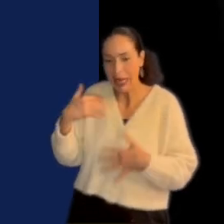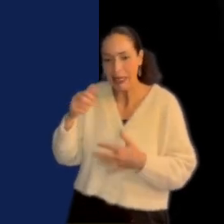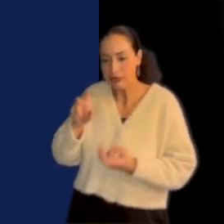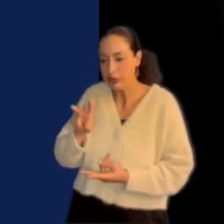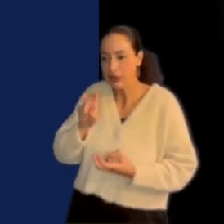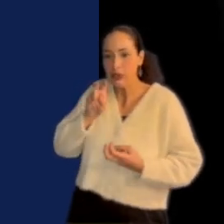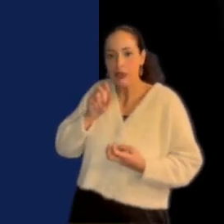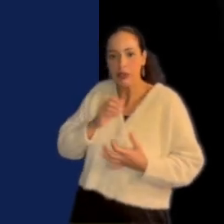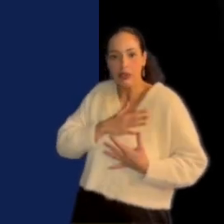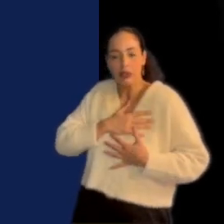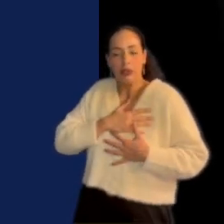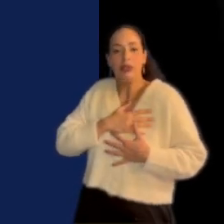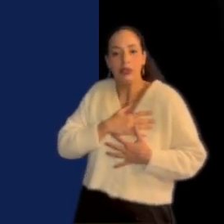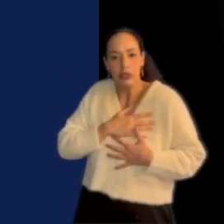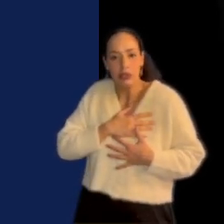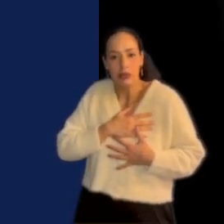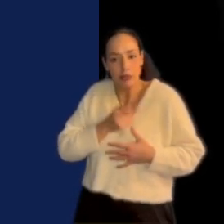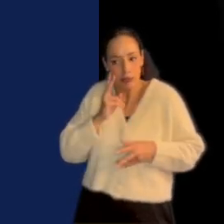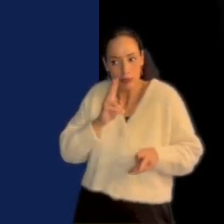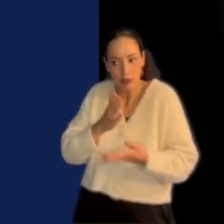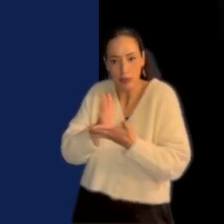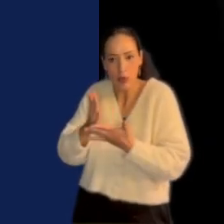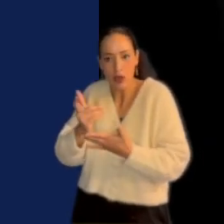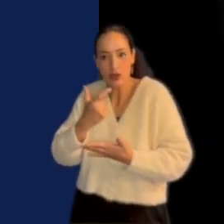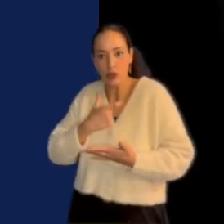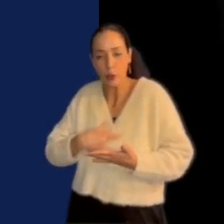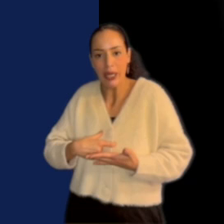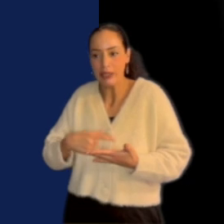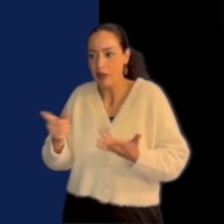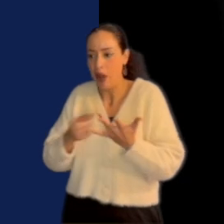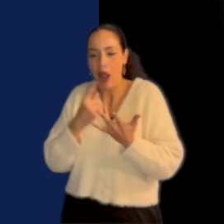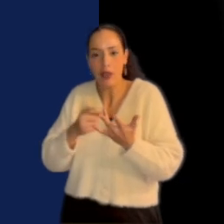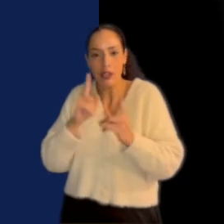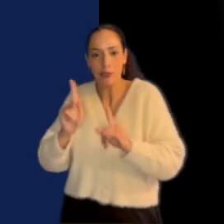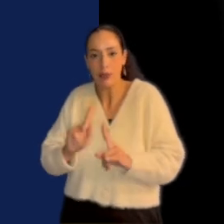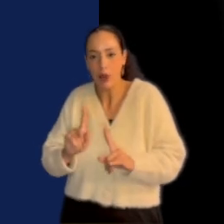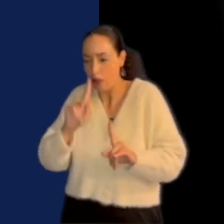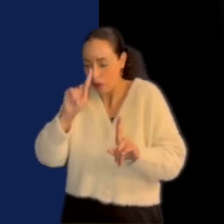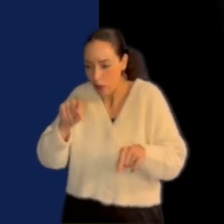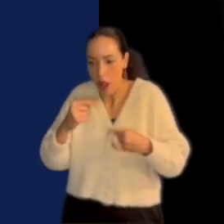others do not, cannot and would not wish to see. This